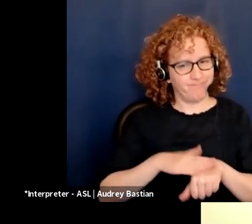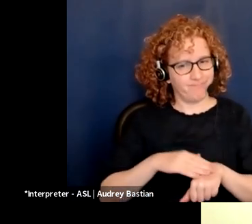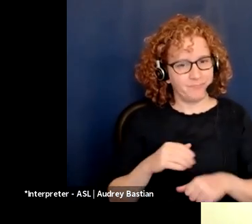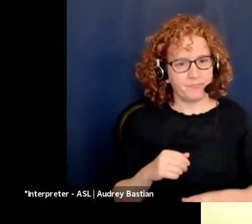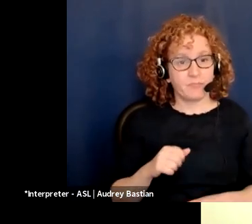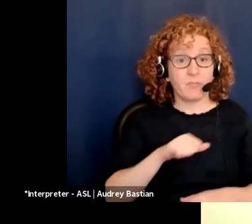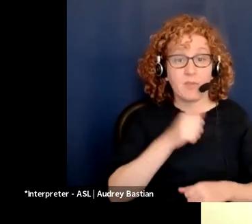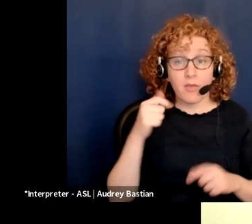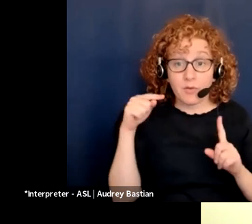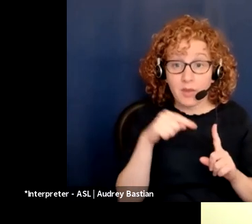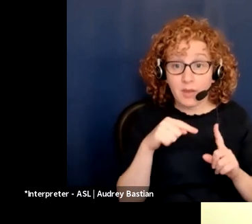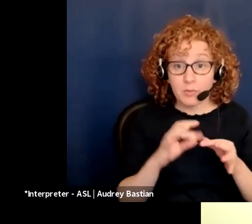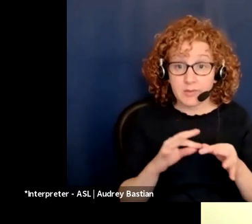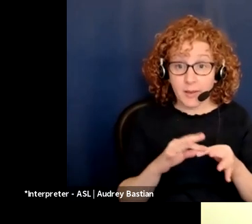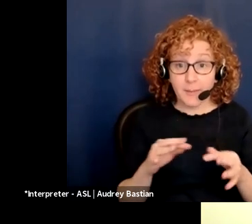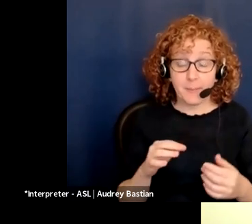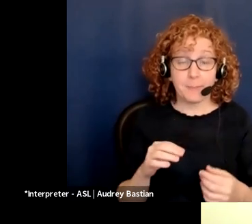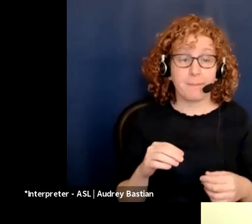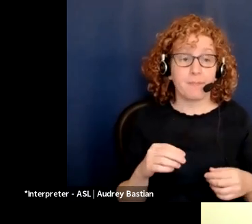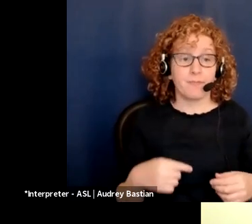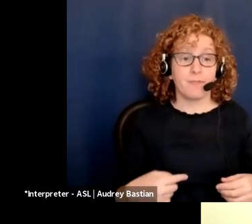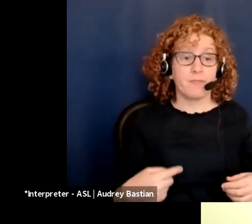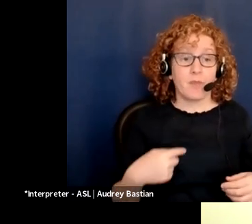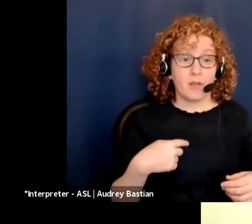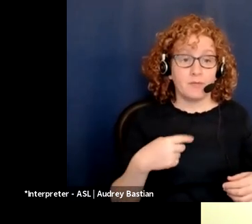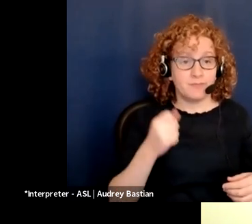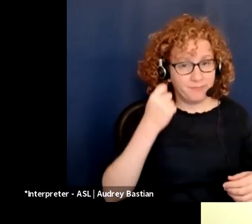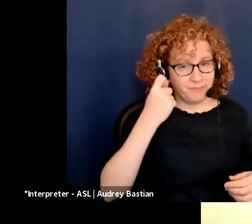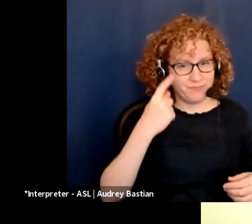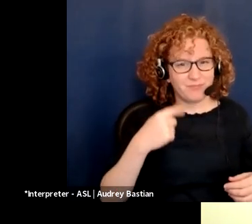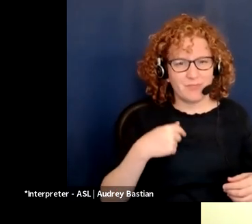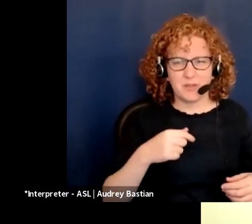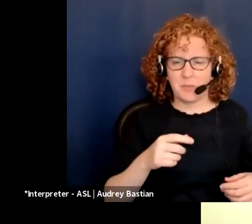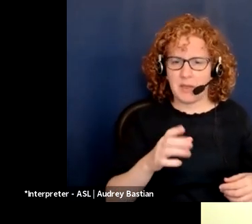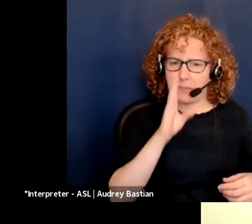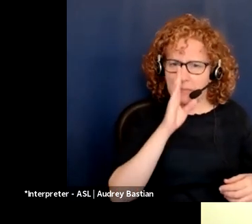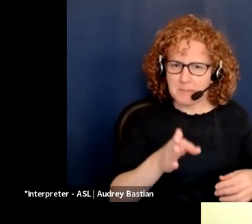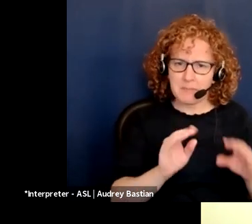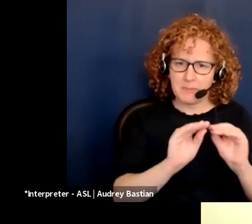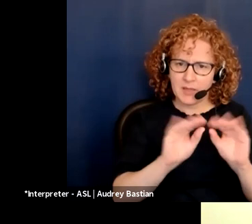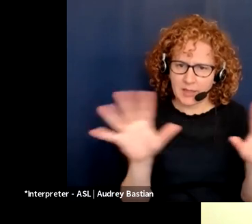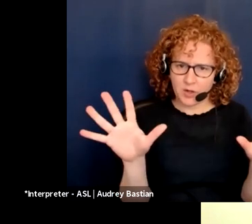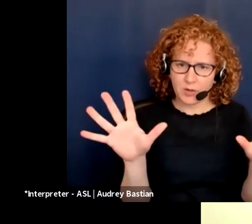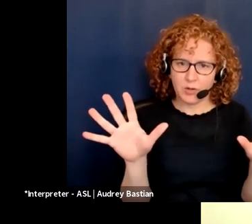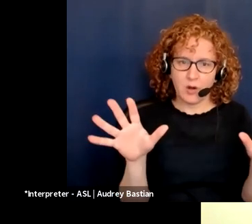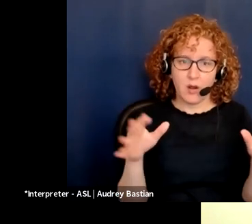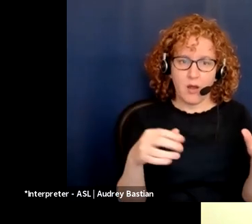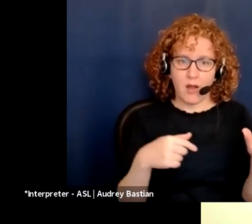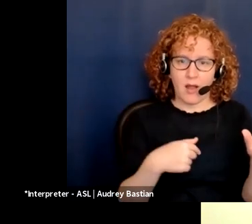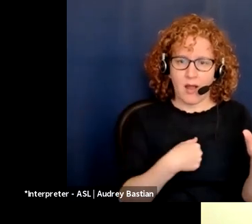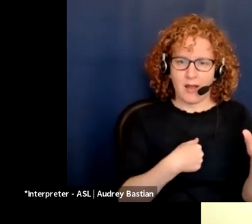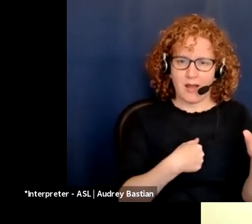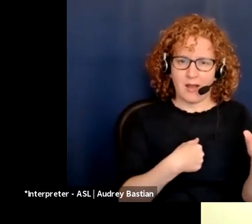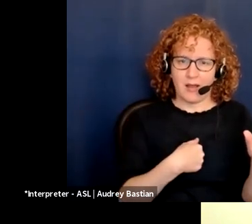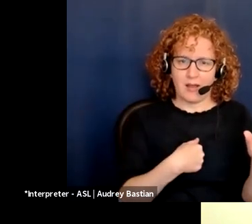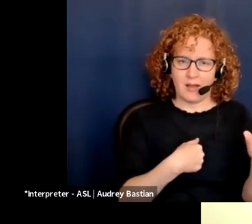The other thing I will say is that I, just to be like super crystal clear, is that I wasn't disappointed that